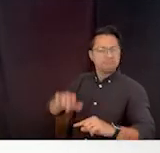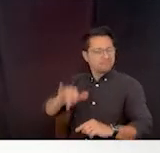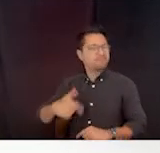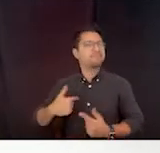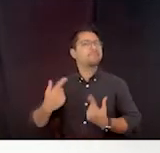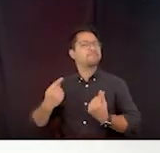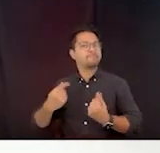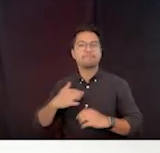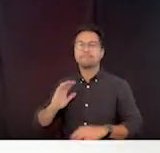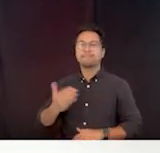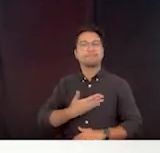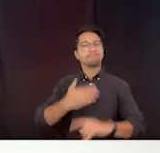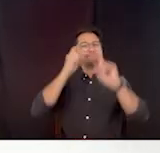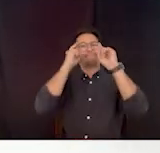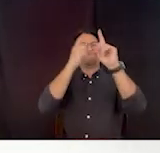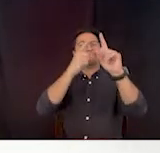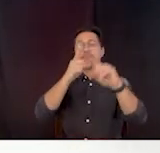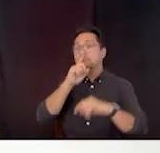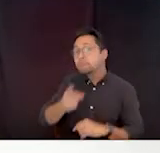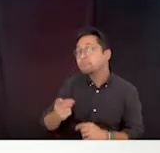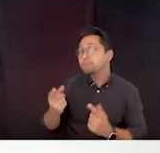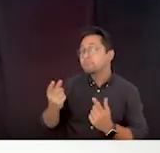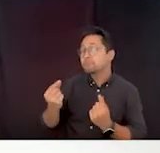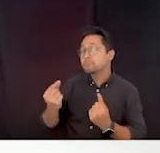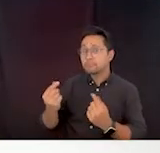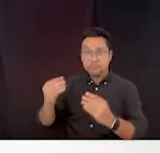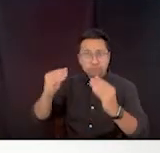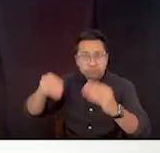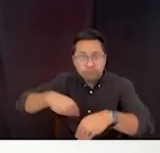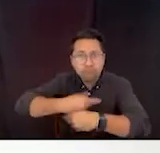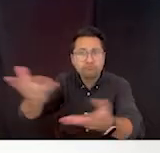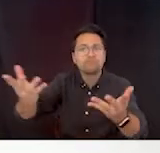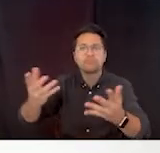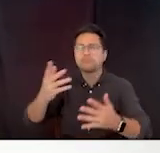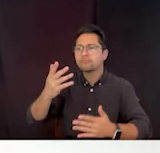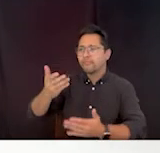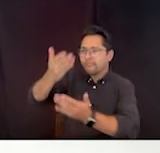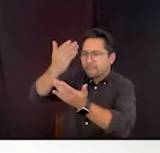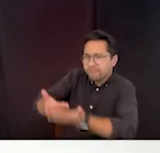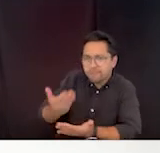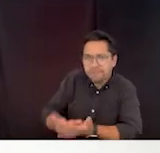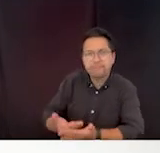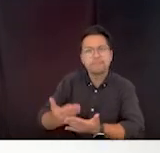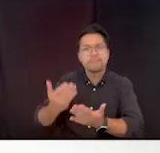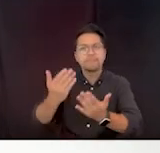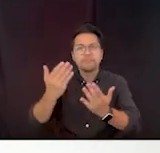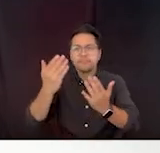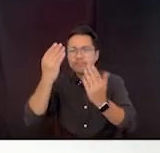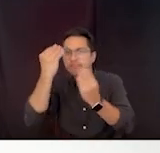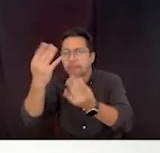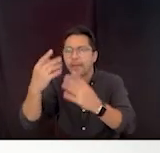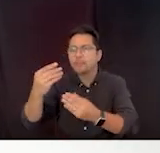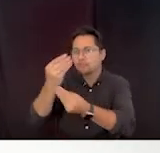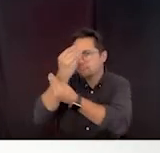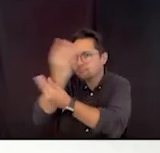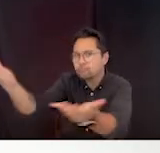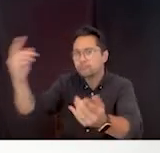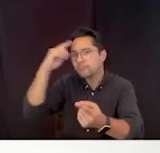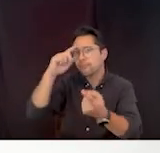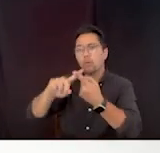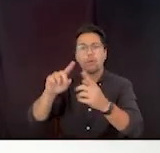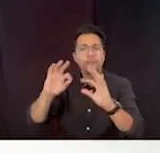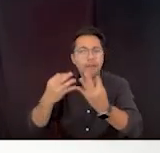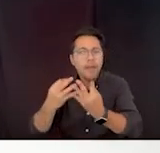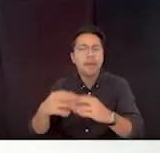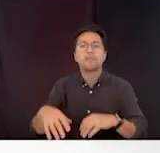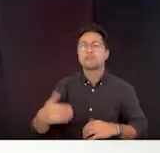Corner. Our whole mission is to give out actual factual information to families. So we have a panel of medical